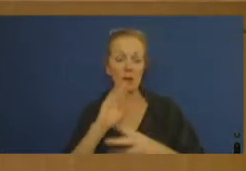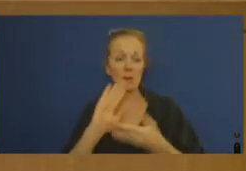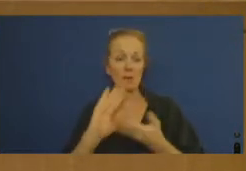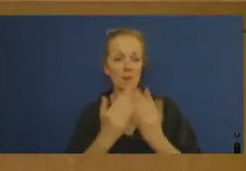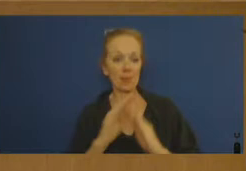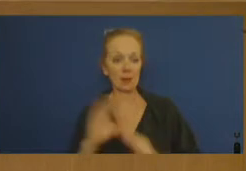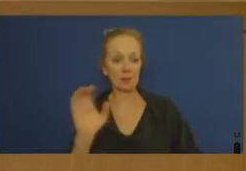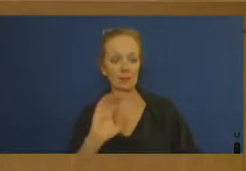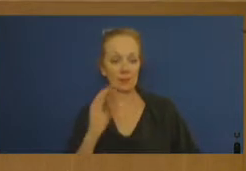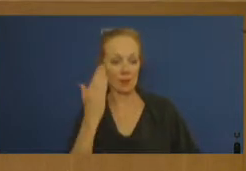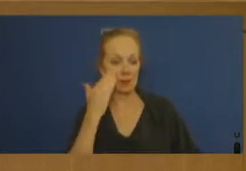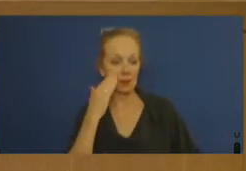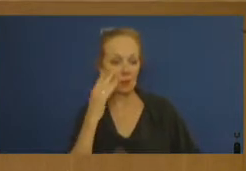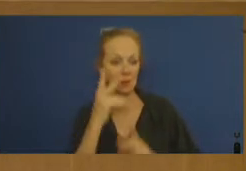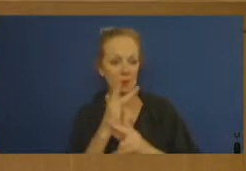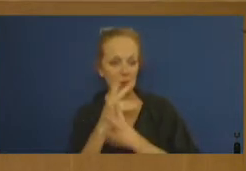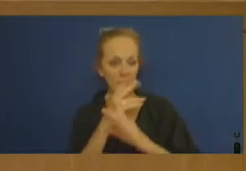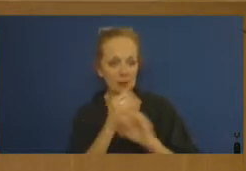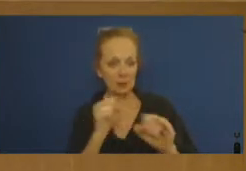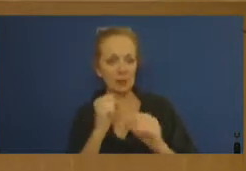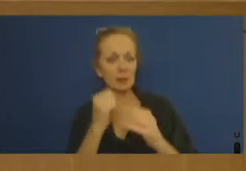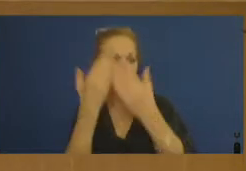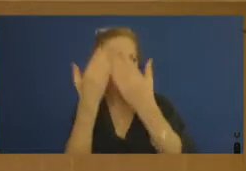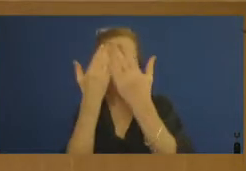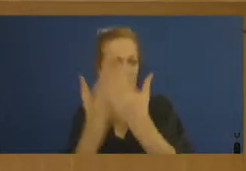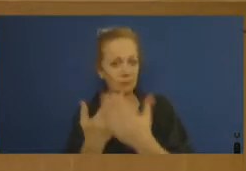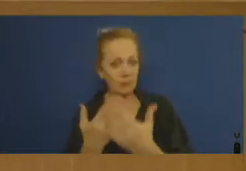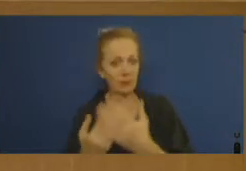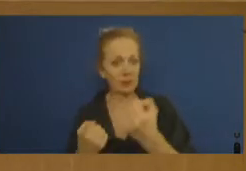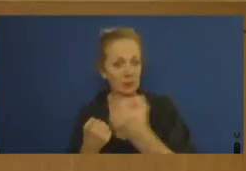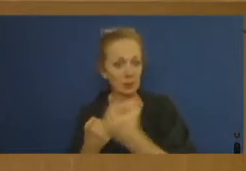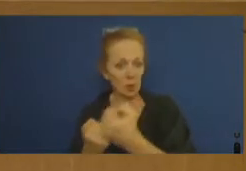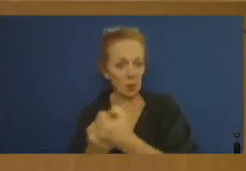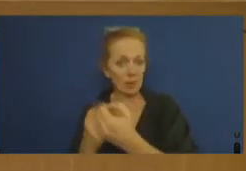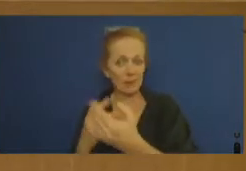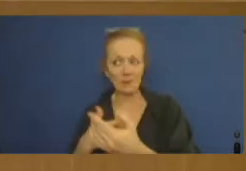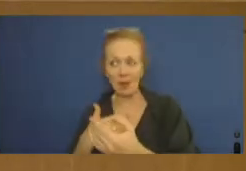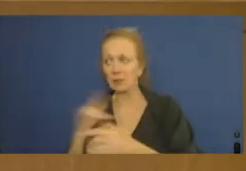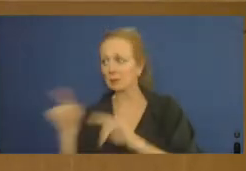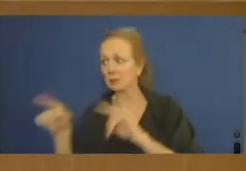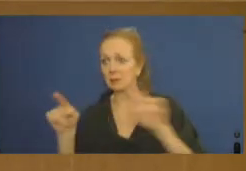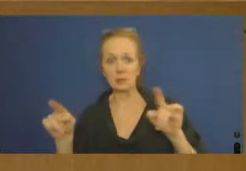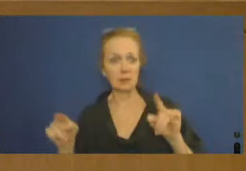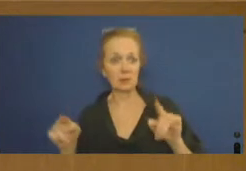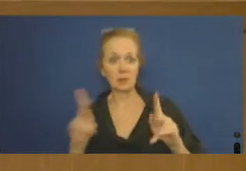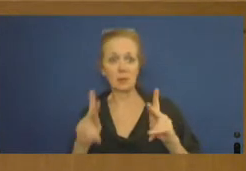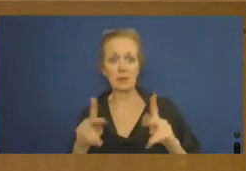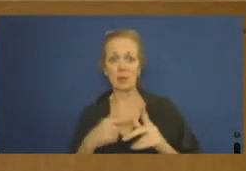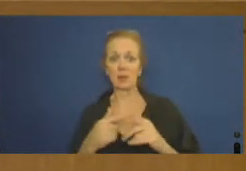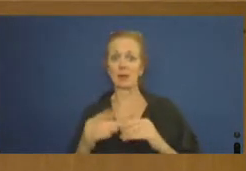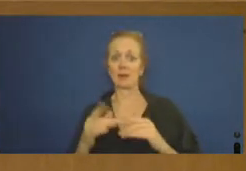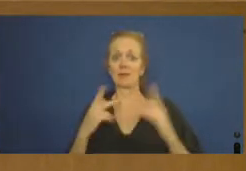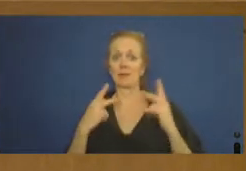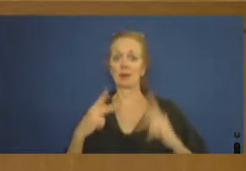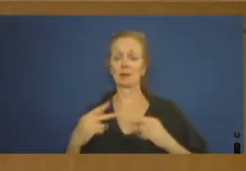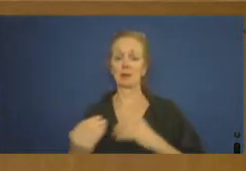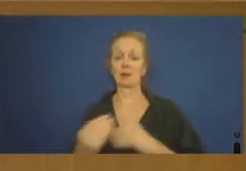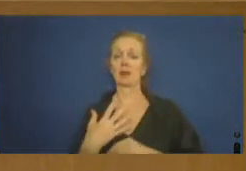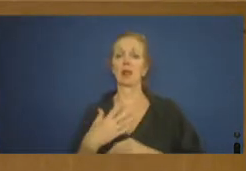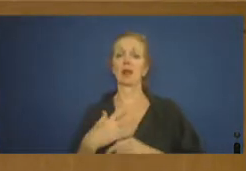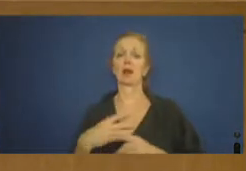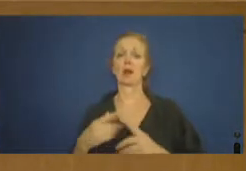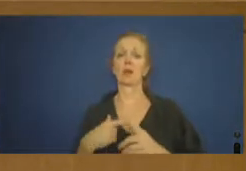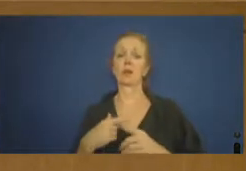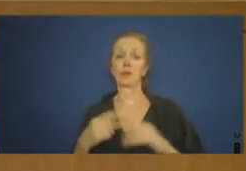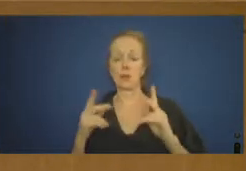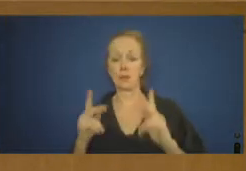know you'd want to keep them safe and validate their feelings. People here and at home have either been physically affected or have lost their direct family